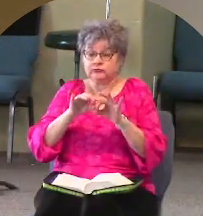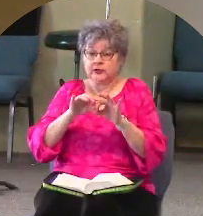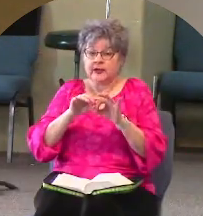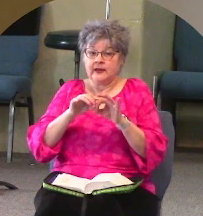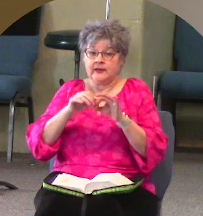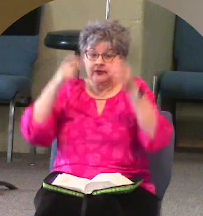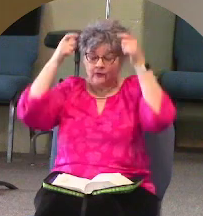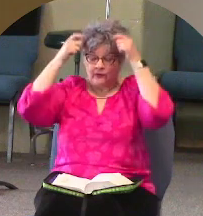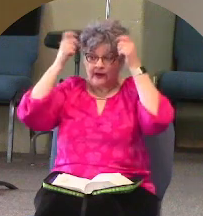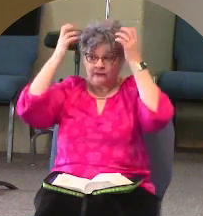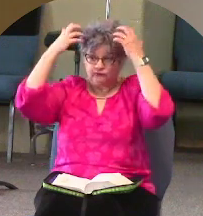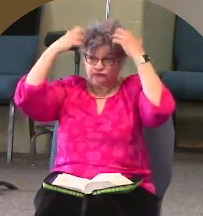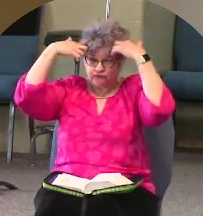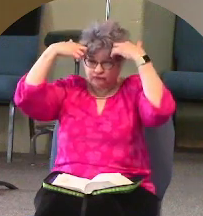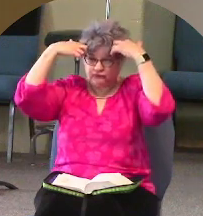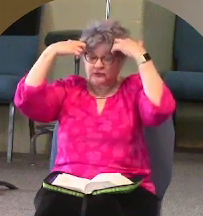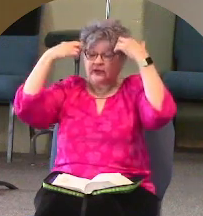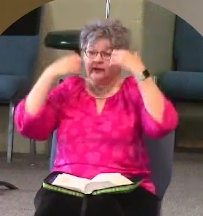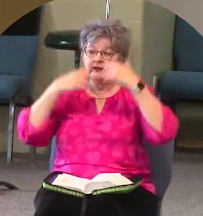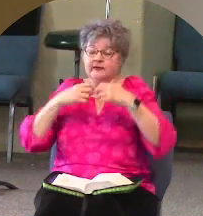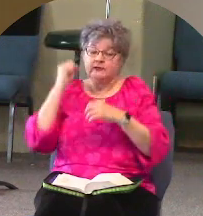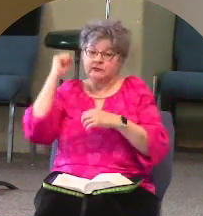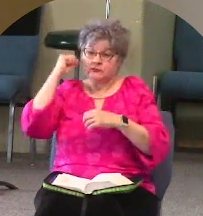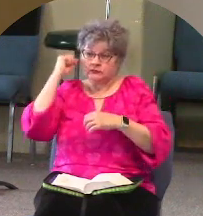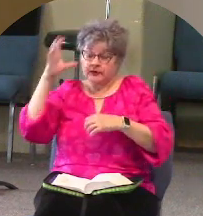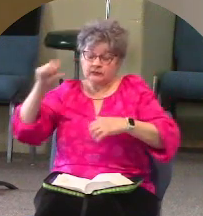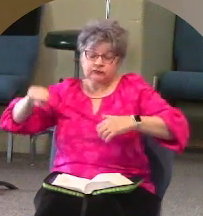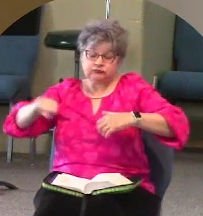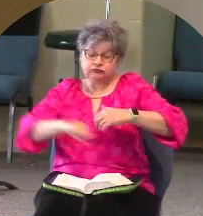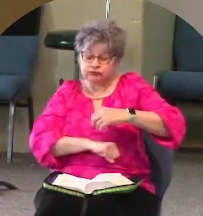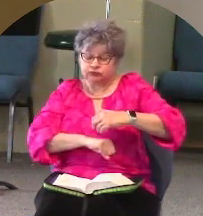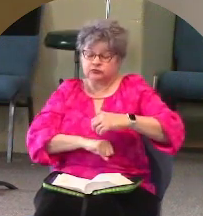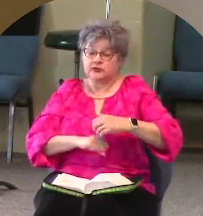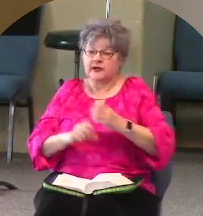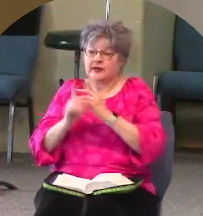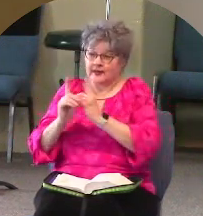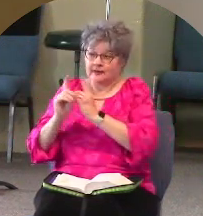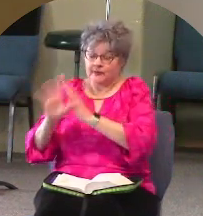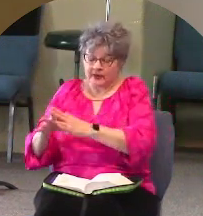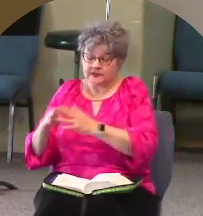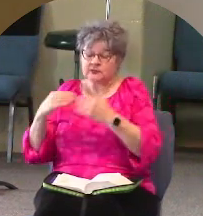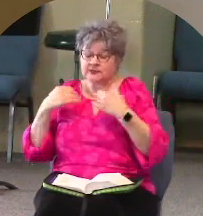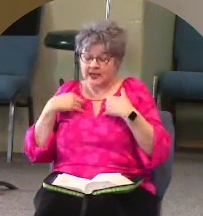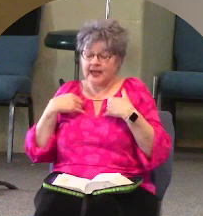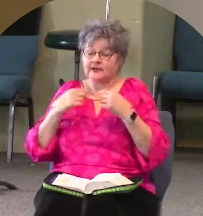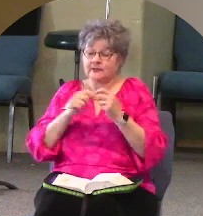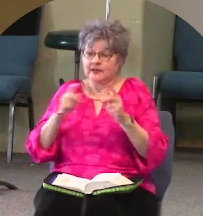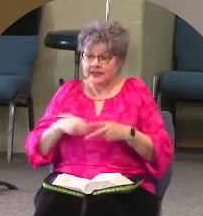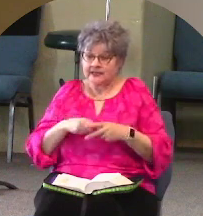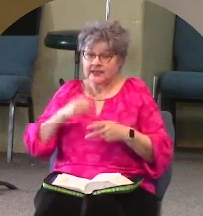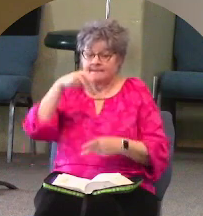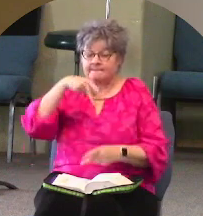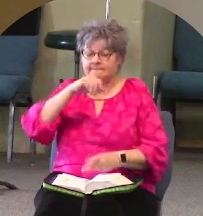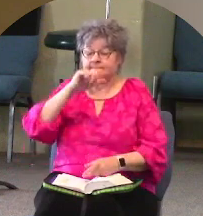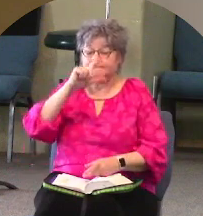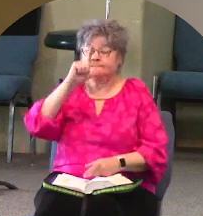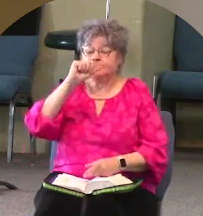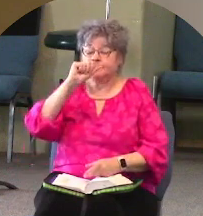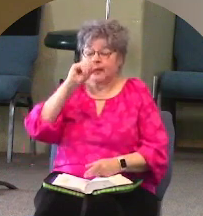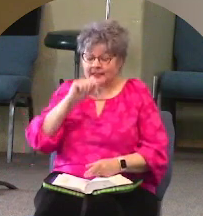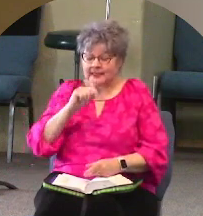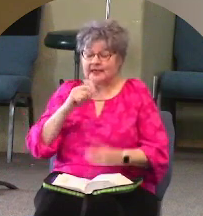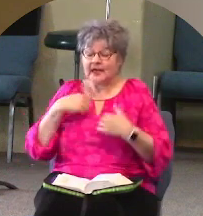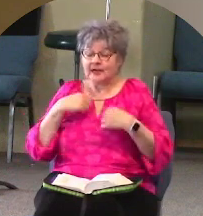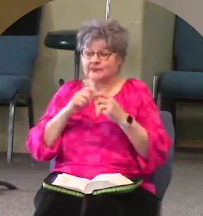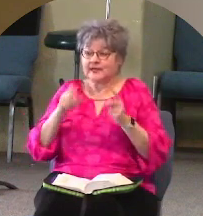had a place. The spear in his side had a place. The apostles had a place. Pilate had a place. Herod had a